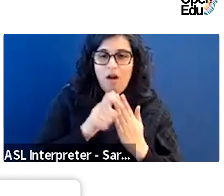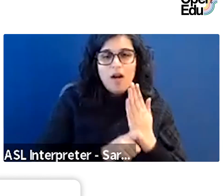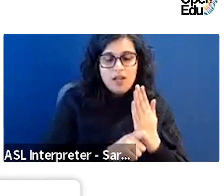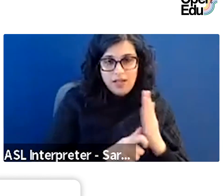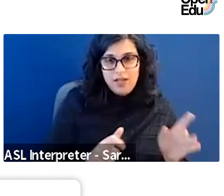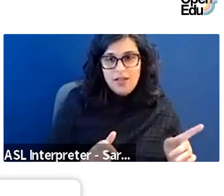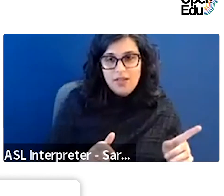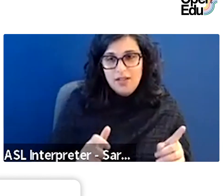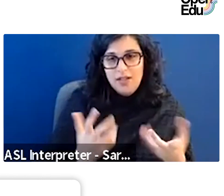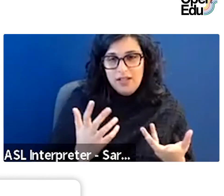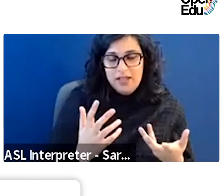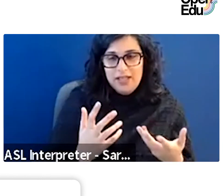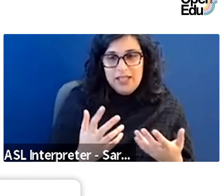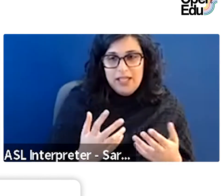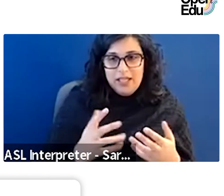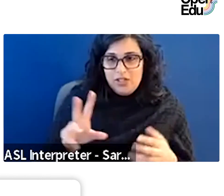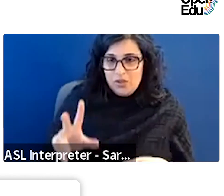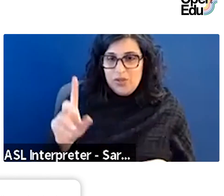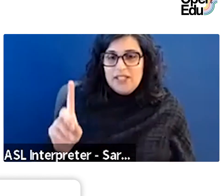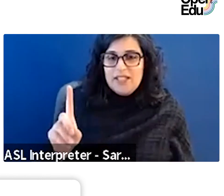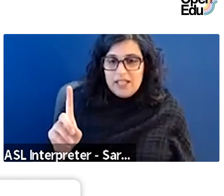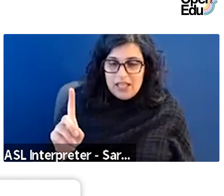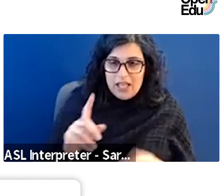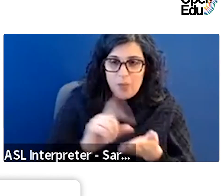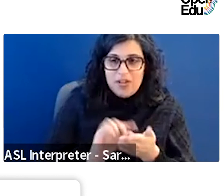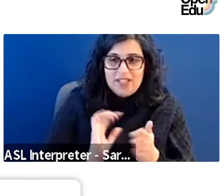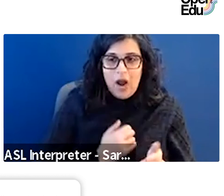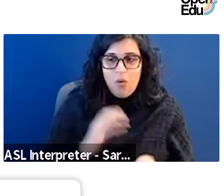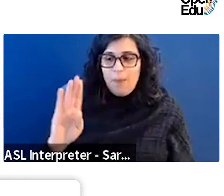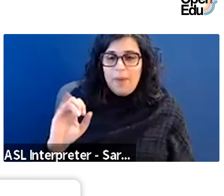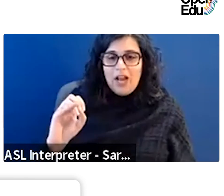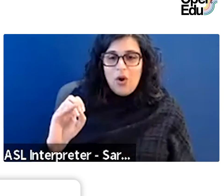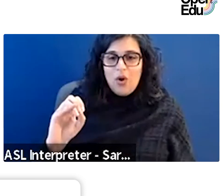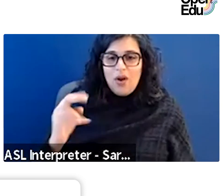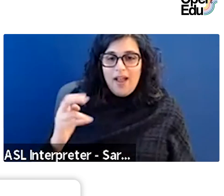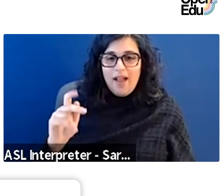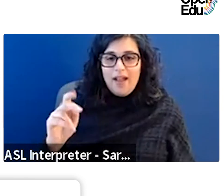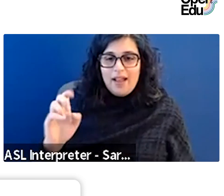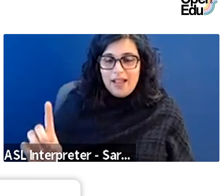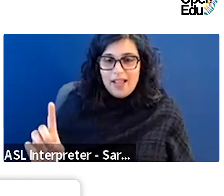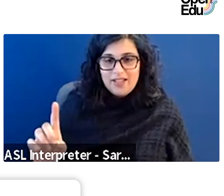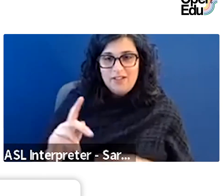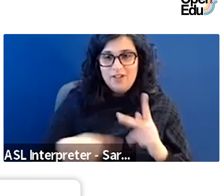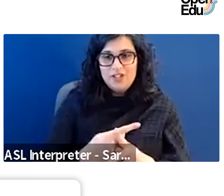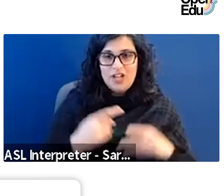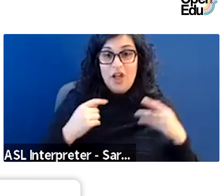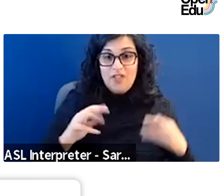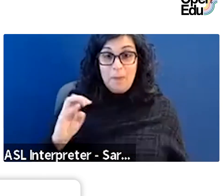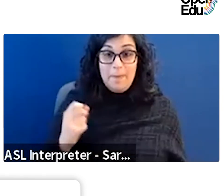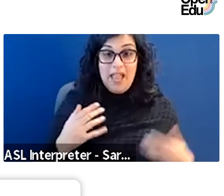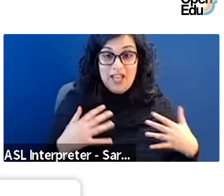and Arduino to 3D print basically our hacked version of these mesh tops. And then we've also worked